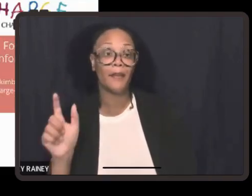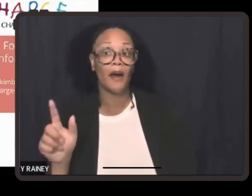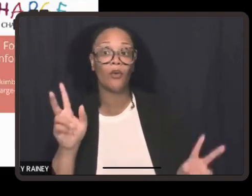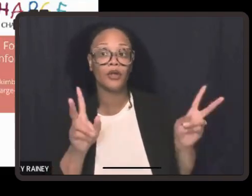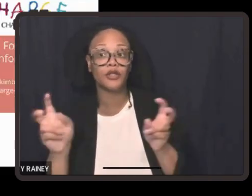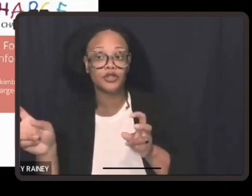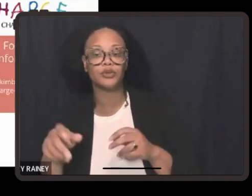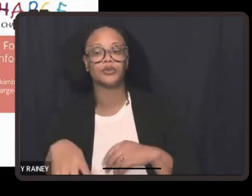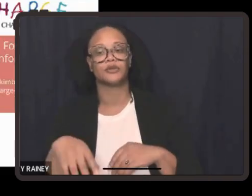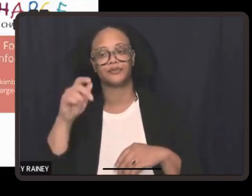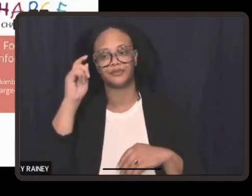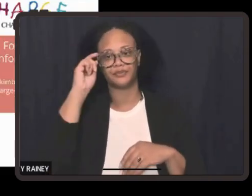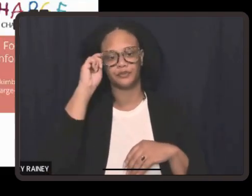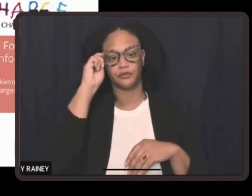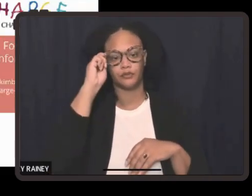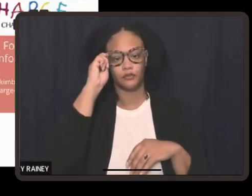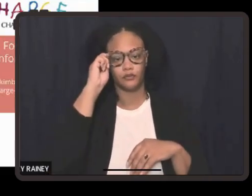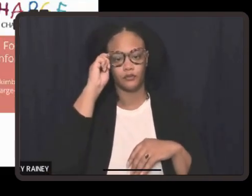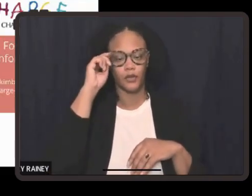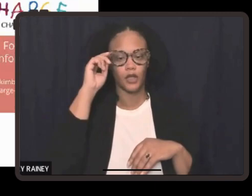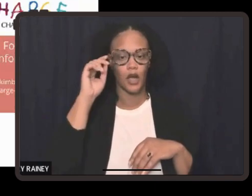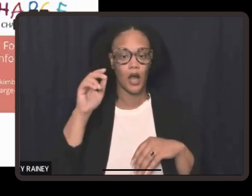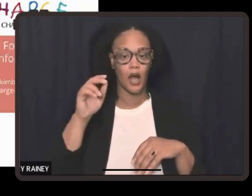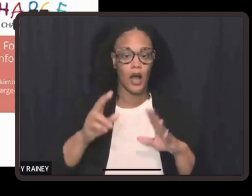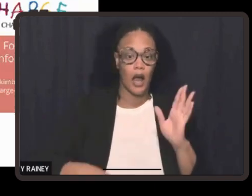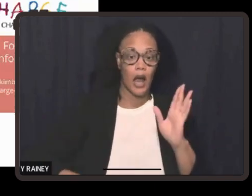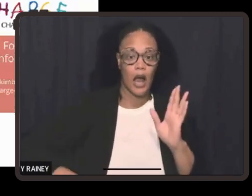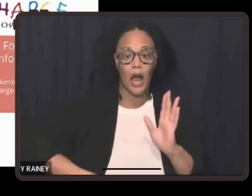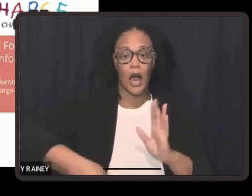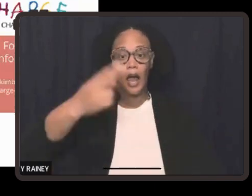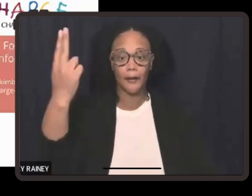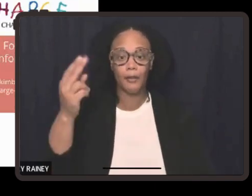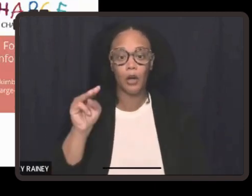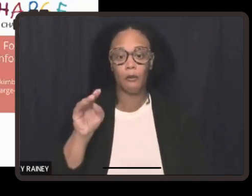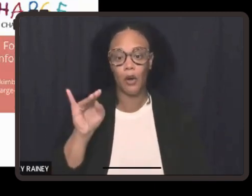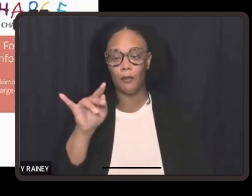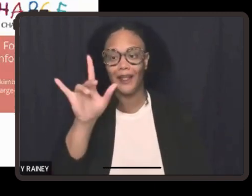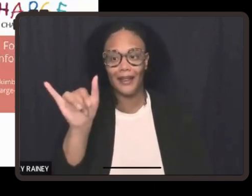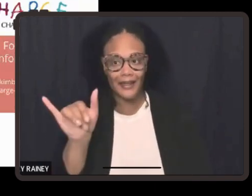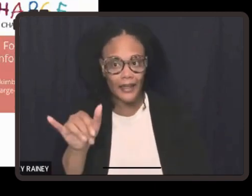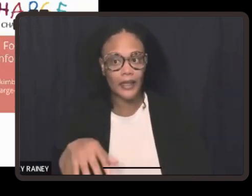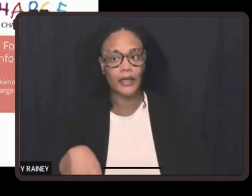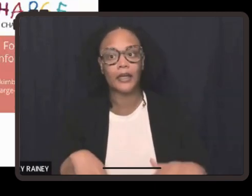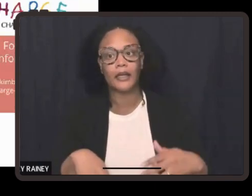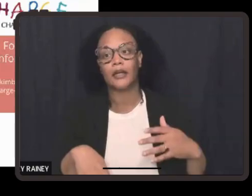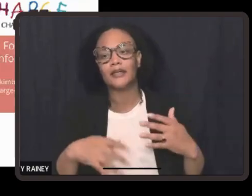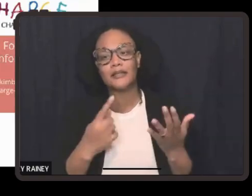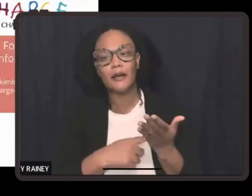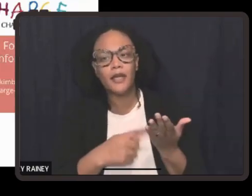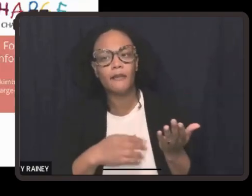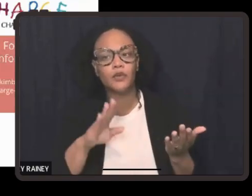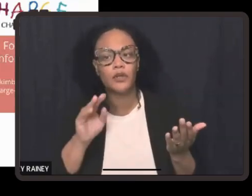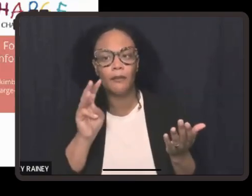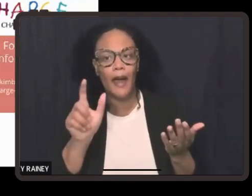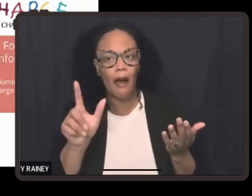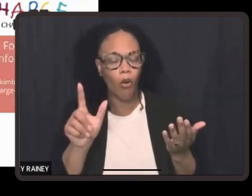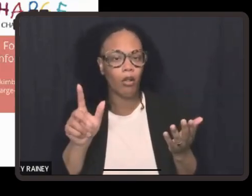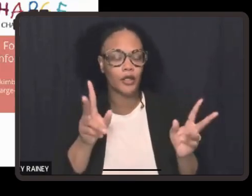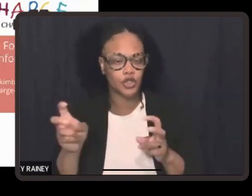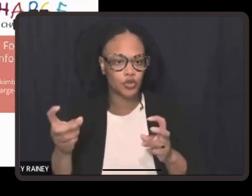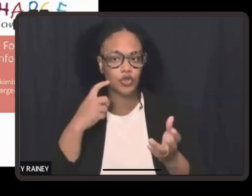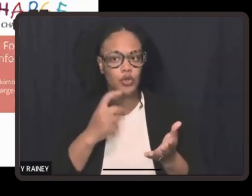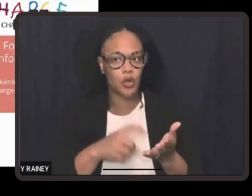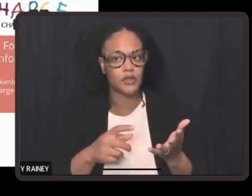hypermobility, where your joints are very mobile, Ehlers-Danlos. So there is much more literature coming out. This is going to be the future. So